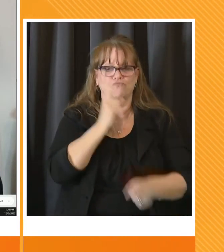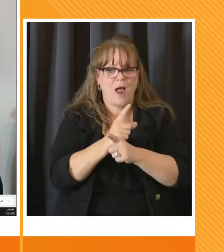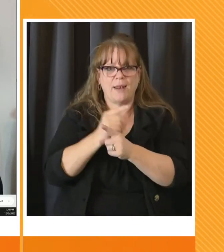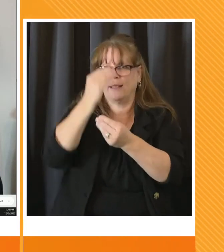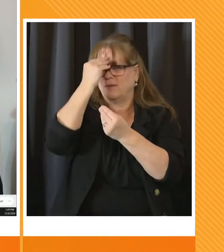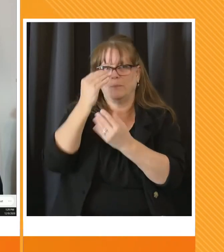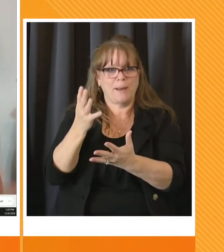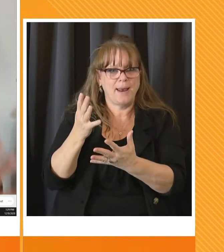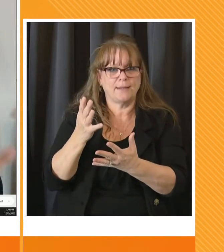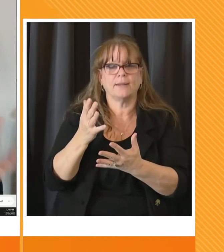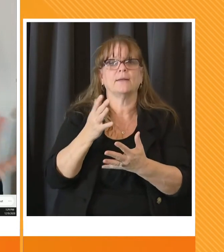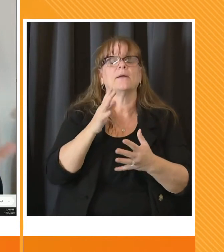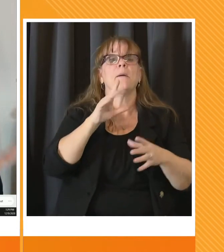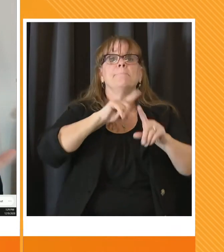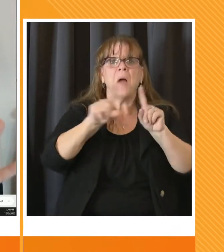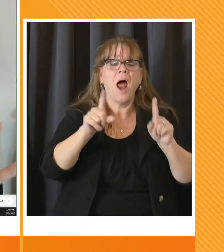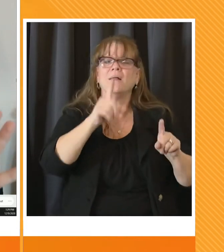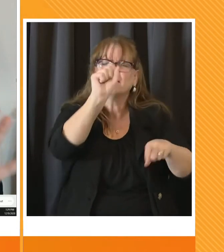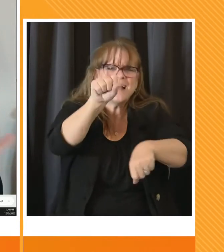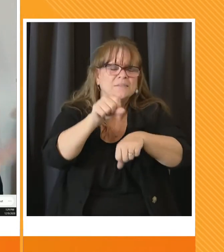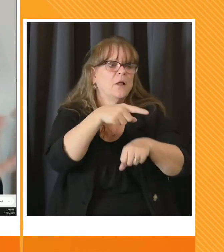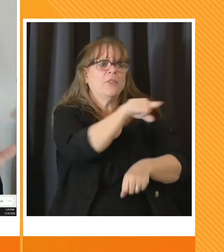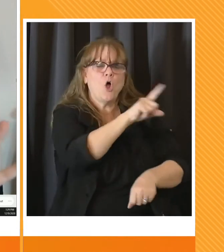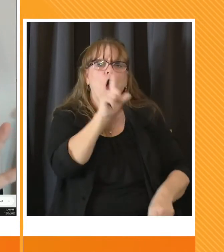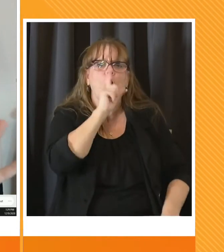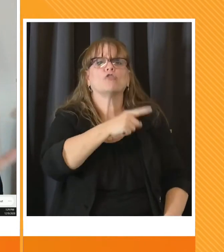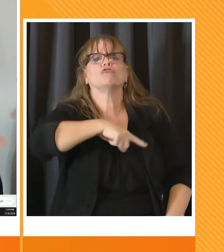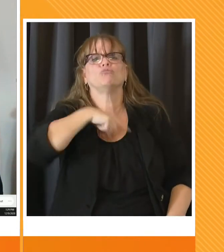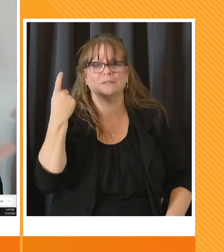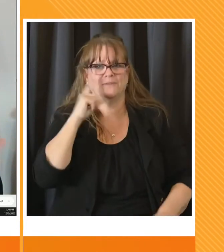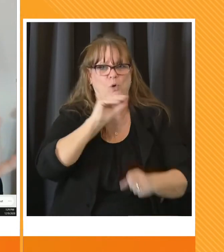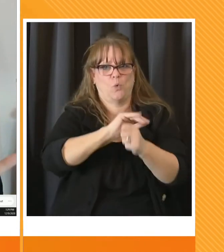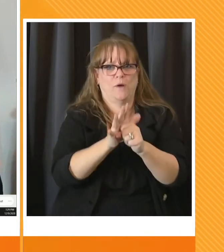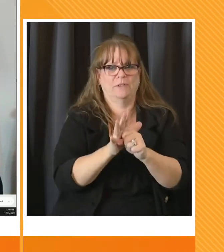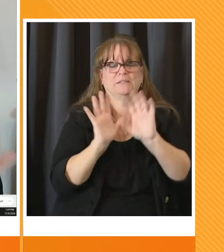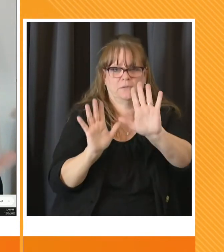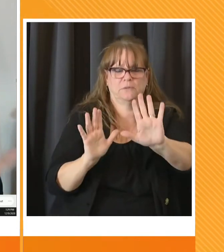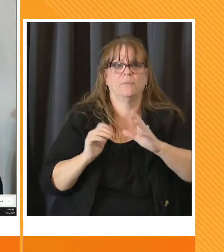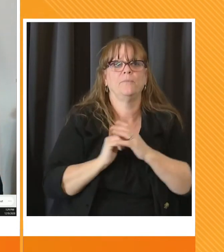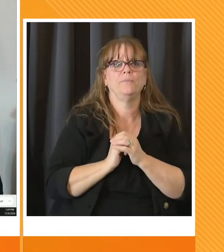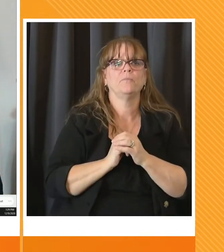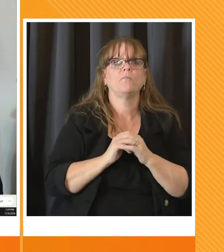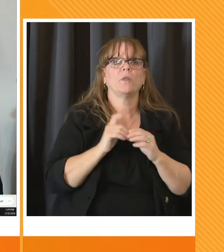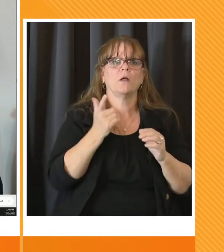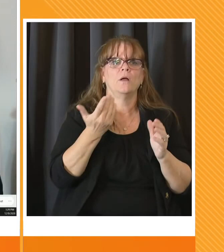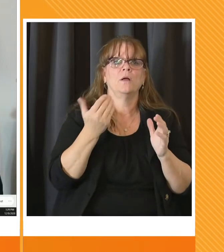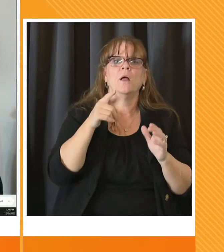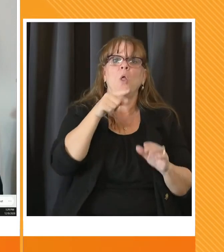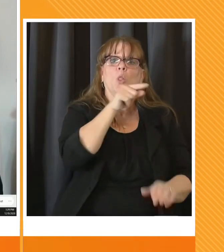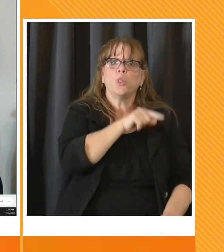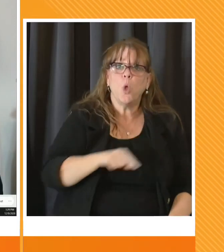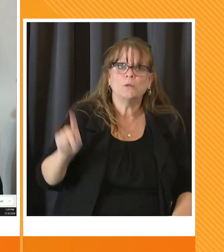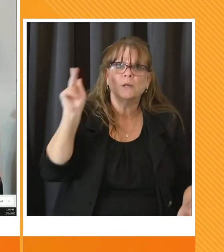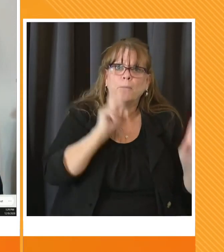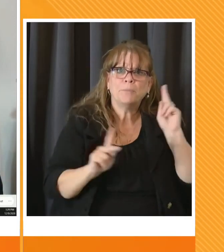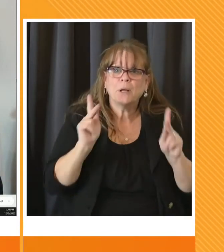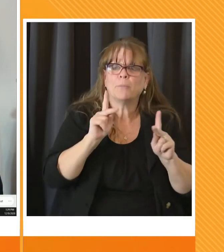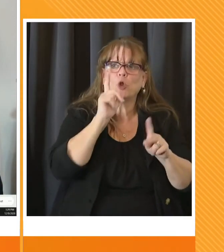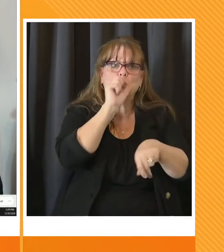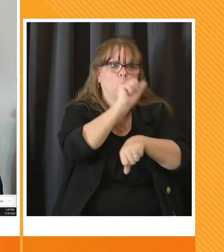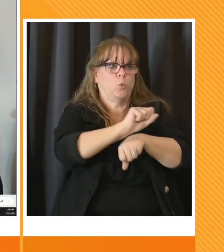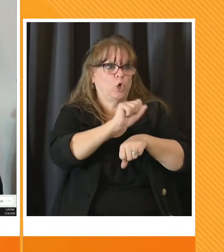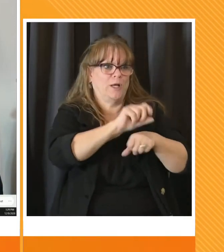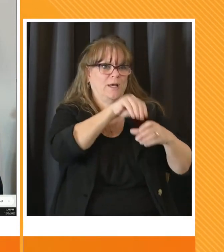There is also in the first responders, correctional workers, others. So the people that are correctional